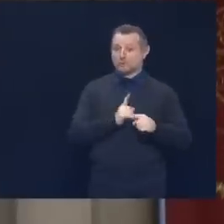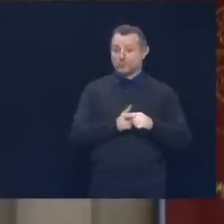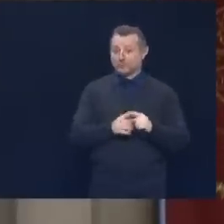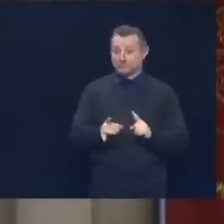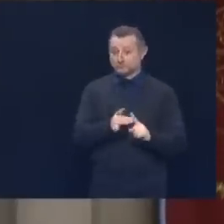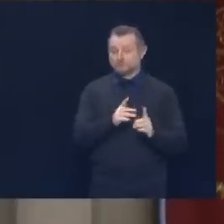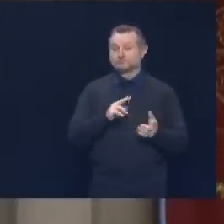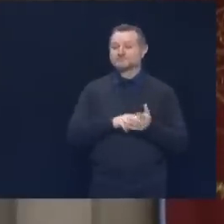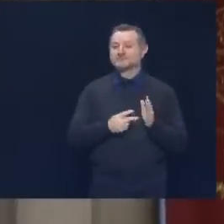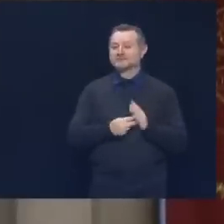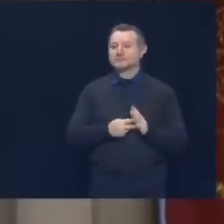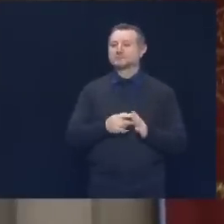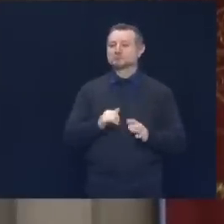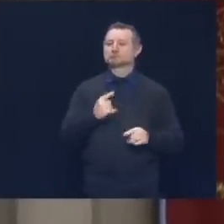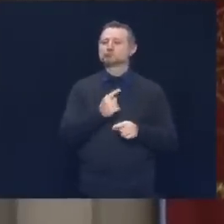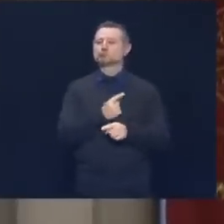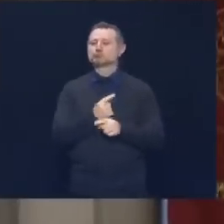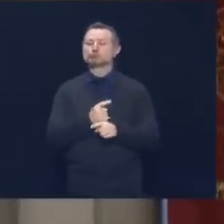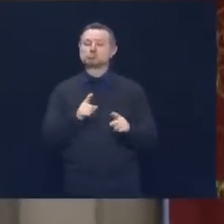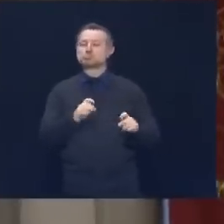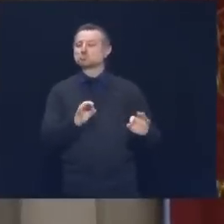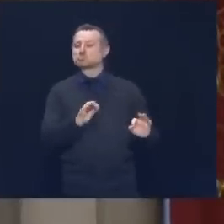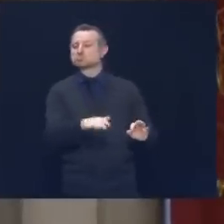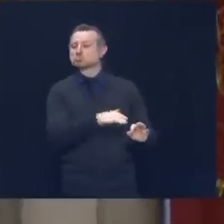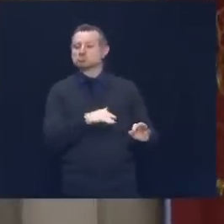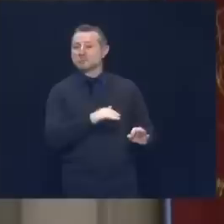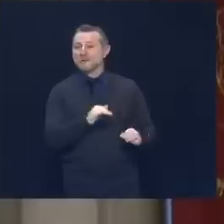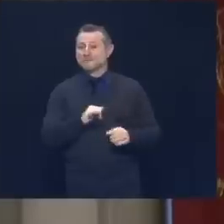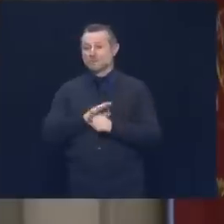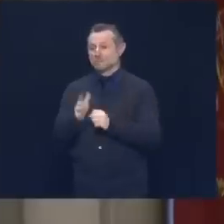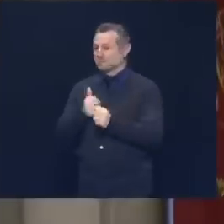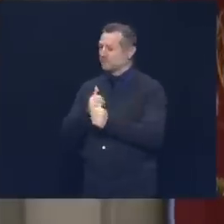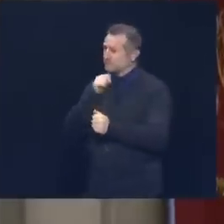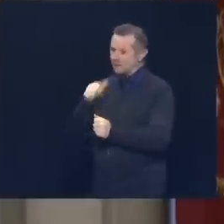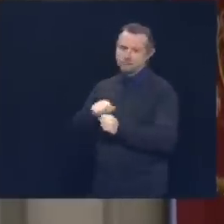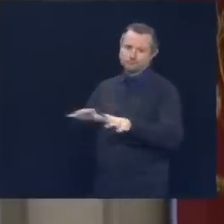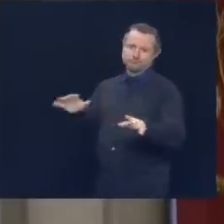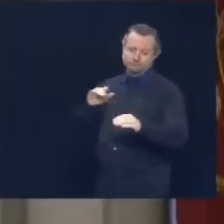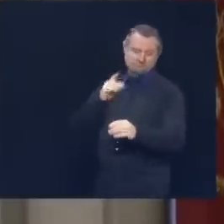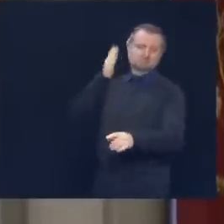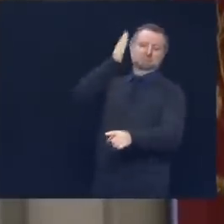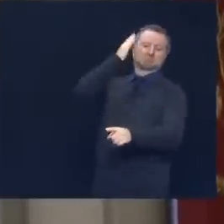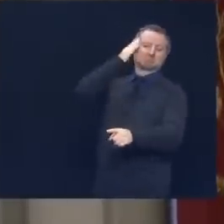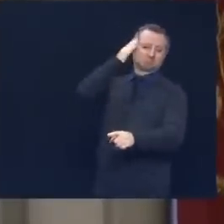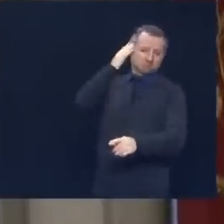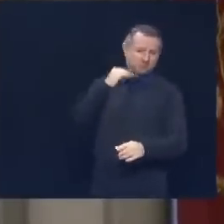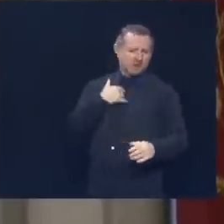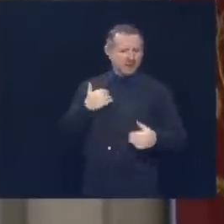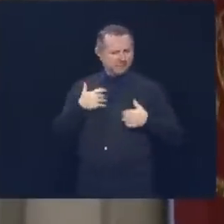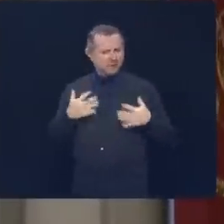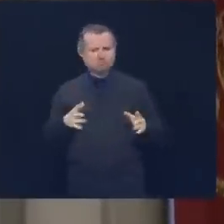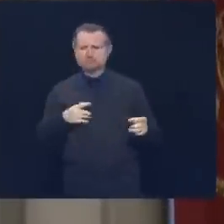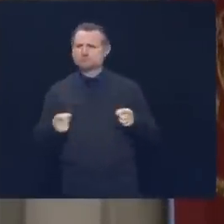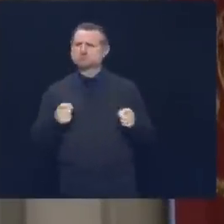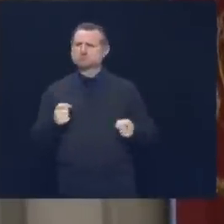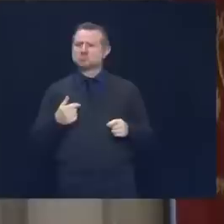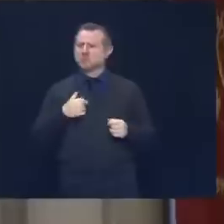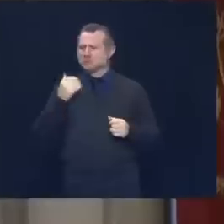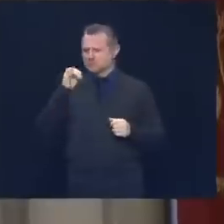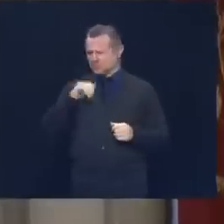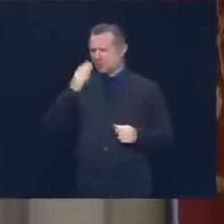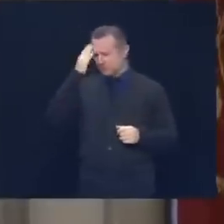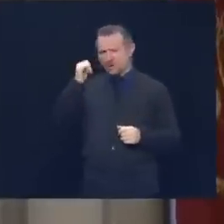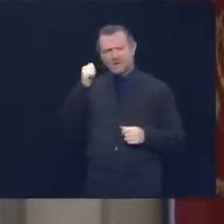you're doing adequate testing and the virus is not spreading at a rate that is uncontrollable. So that's why we present it every day. We